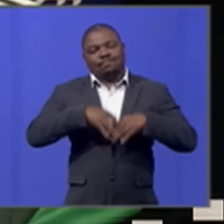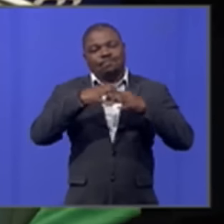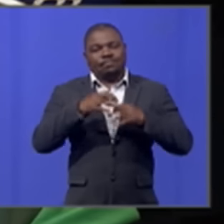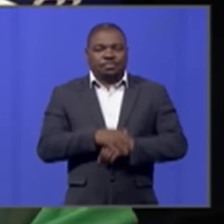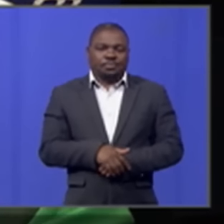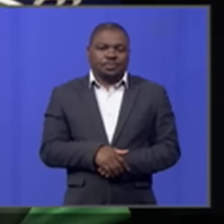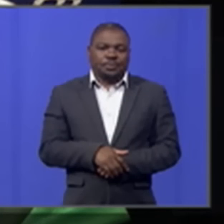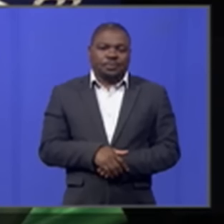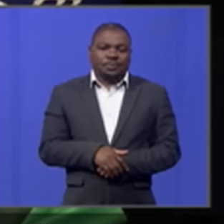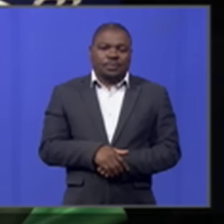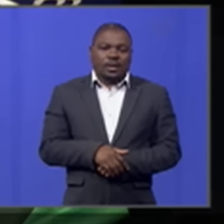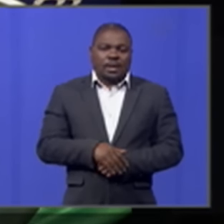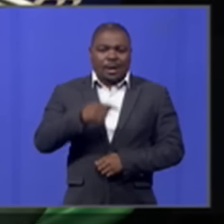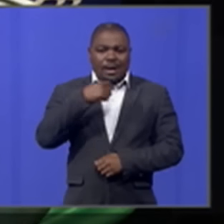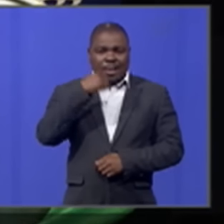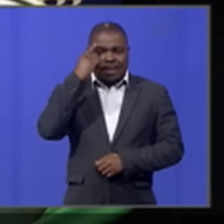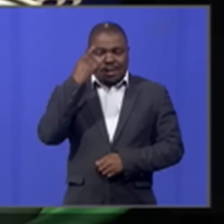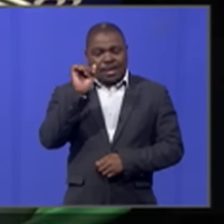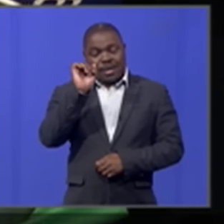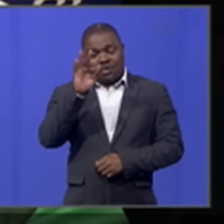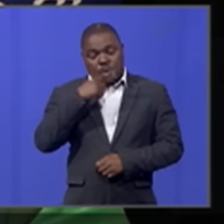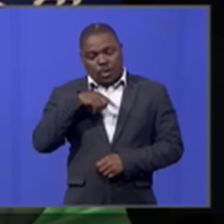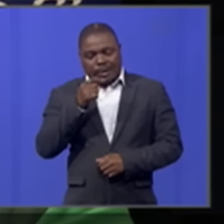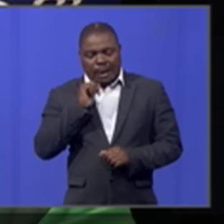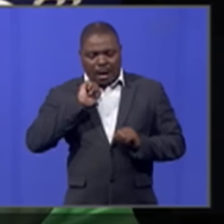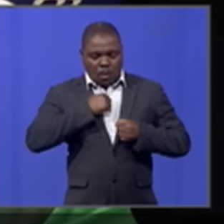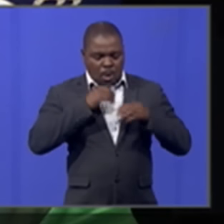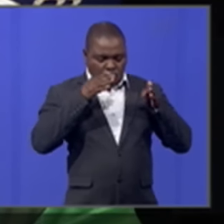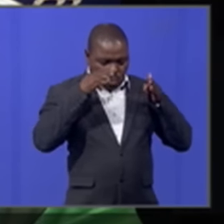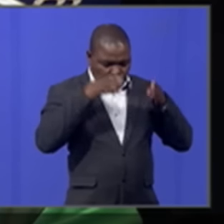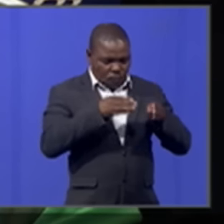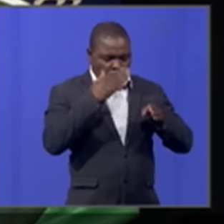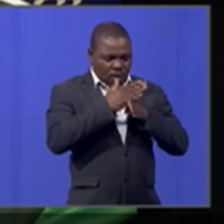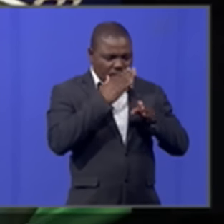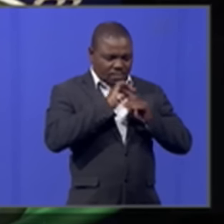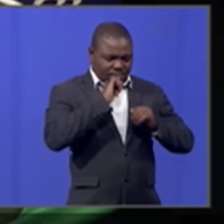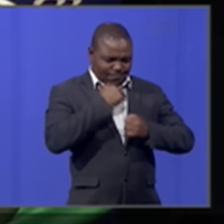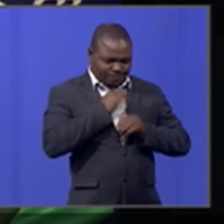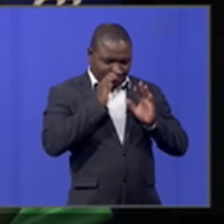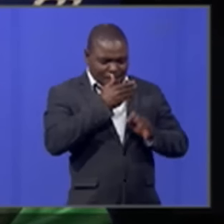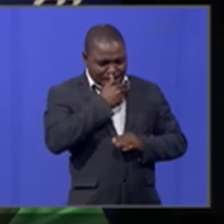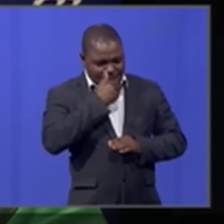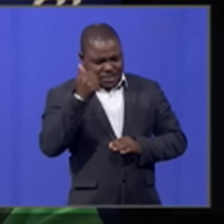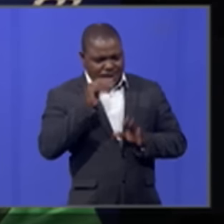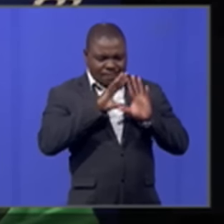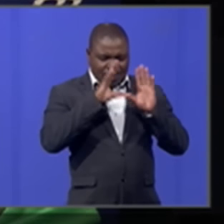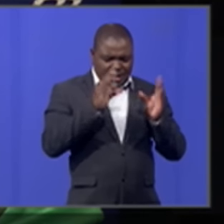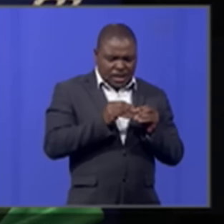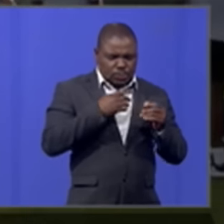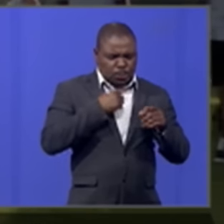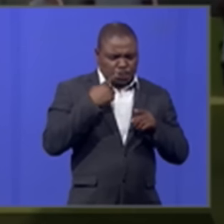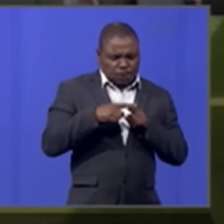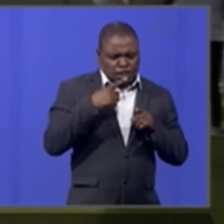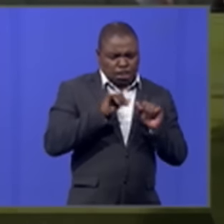I think if we just do our job and do what we do best is, give it everything, play